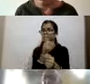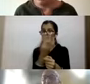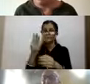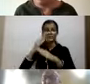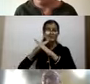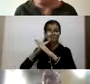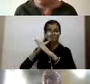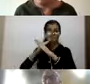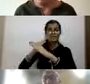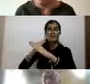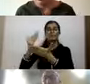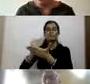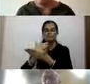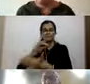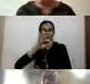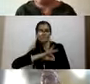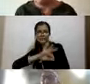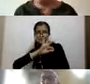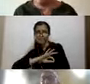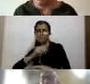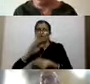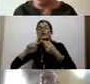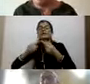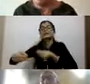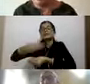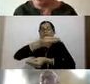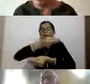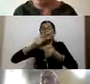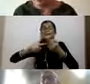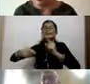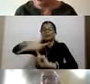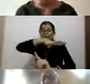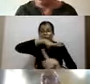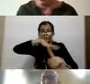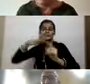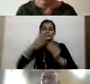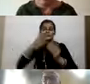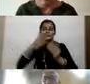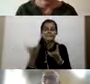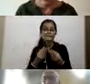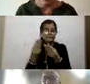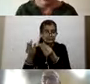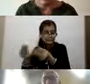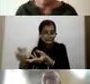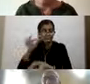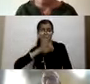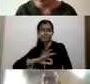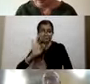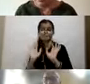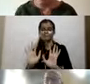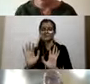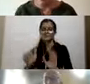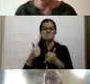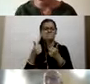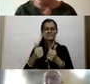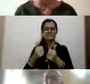or what I call as ecological services. You know, because the bears came back. So you